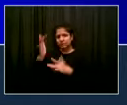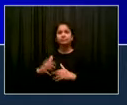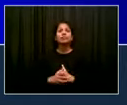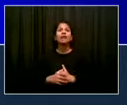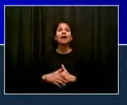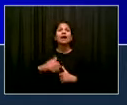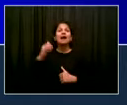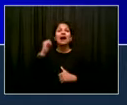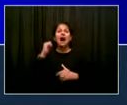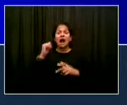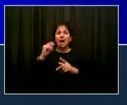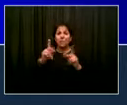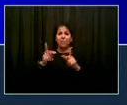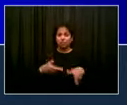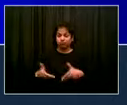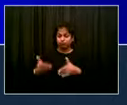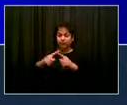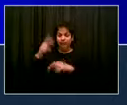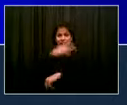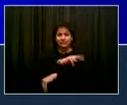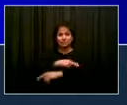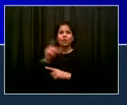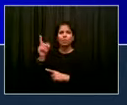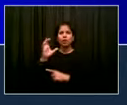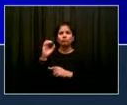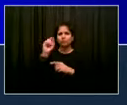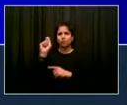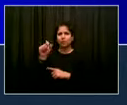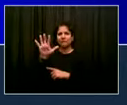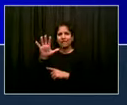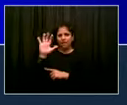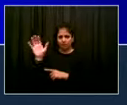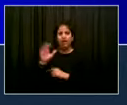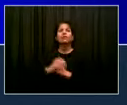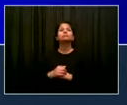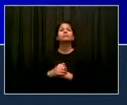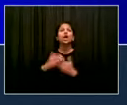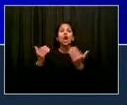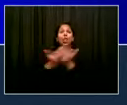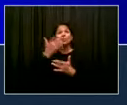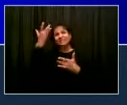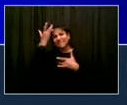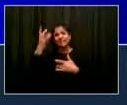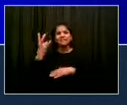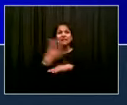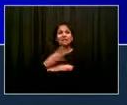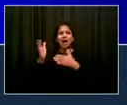Yorkers, 0.55. And then new reported cases on a seven-day average. Today's report is